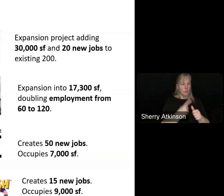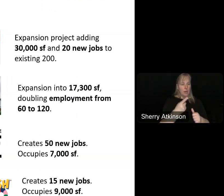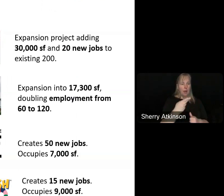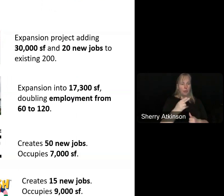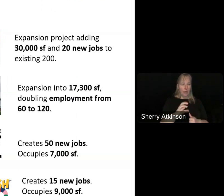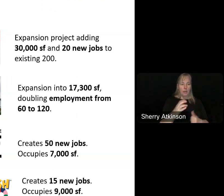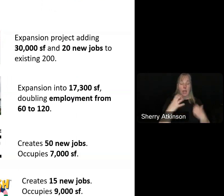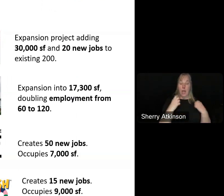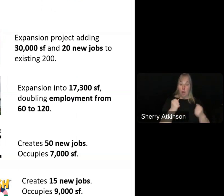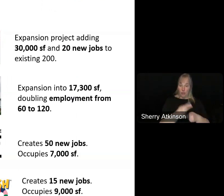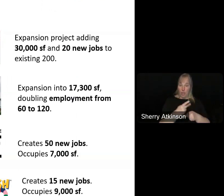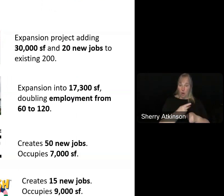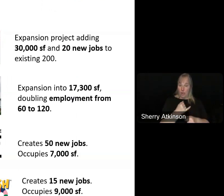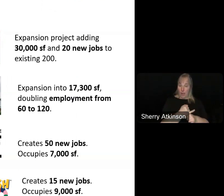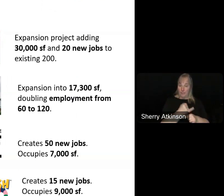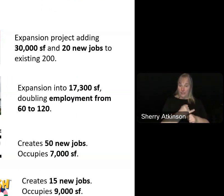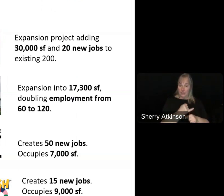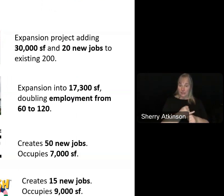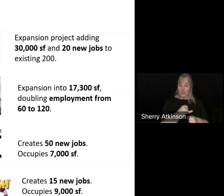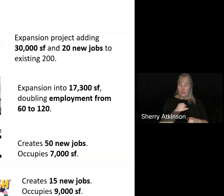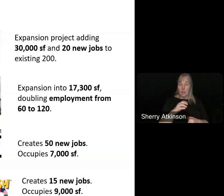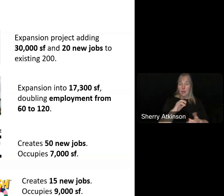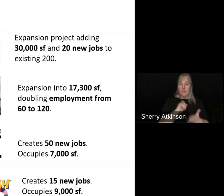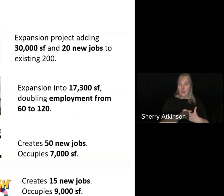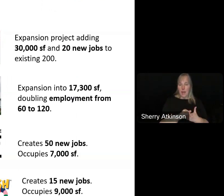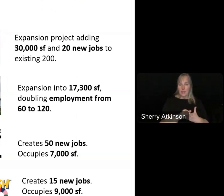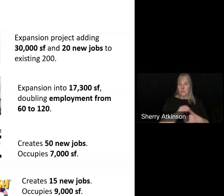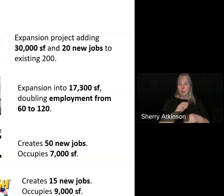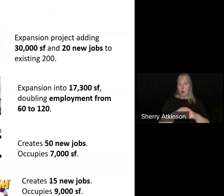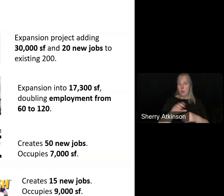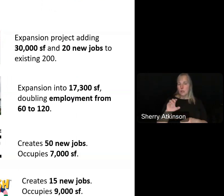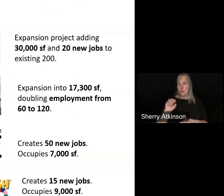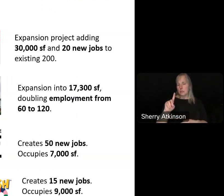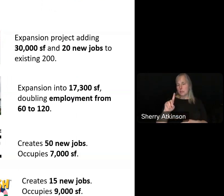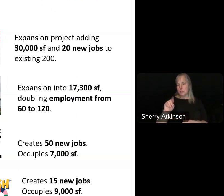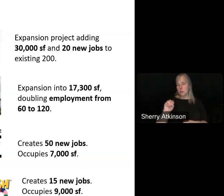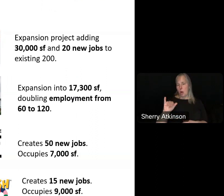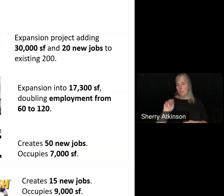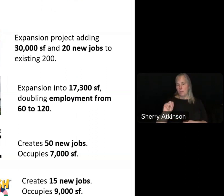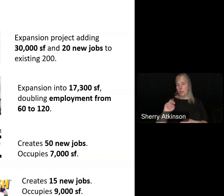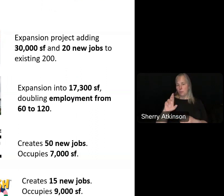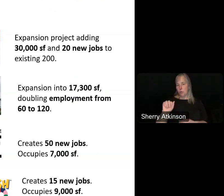Healthcare Campus, that is over in Dobbin Road. It was